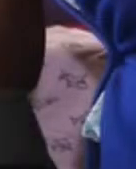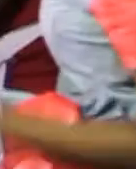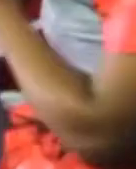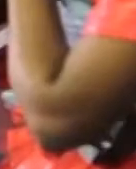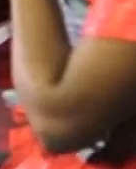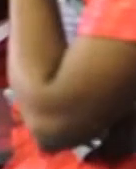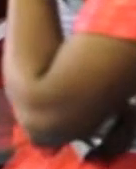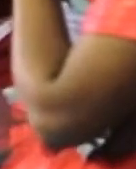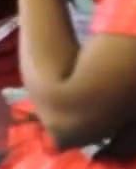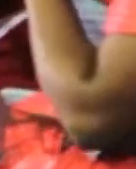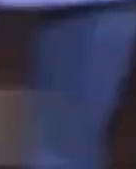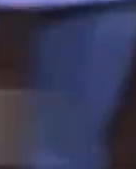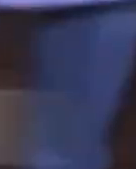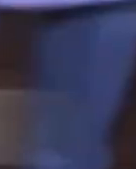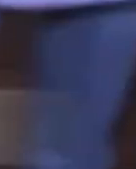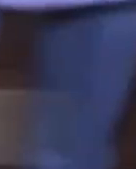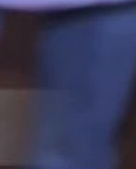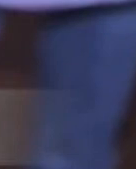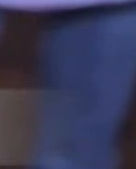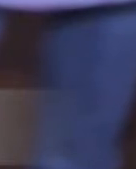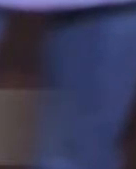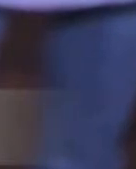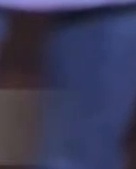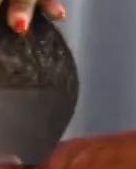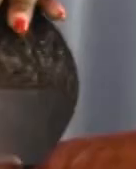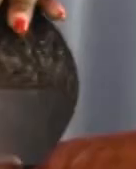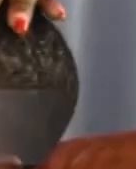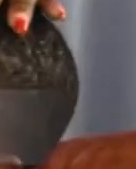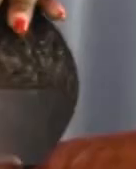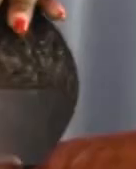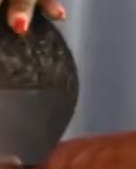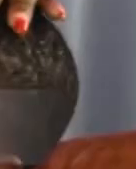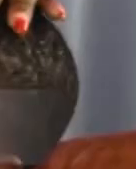www.verabeautycollege.com. You can also call on